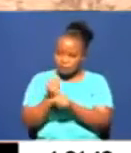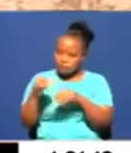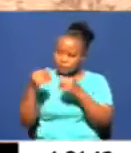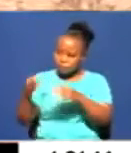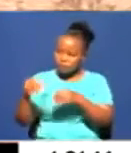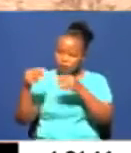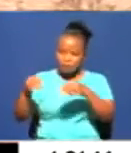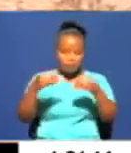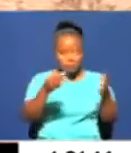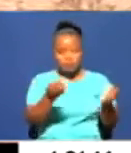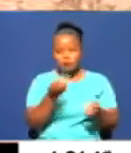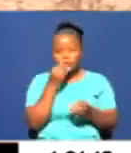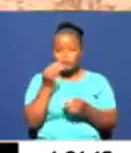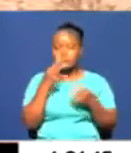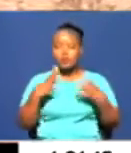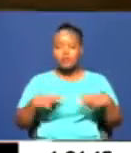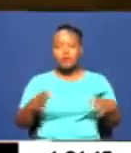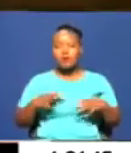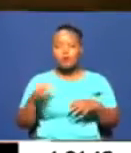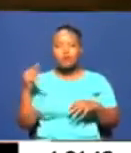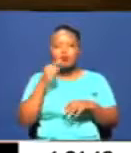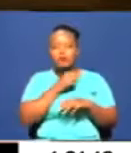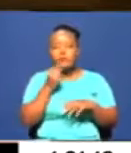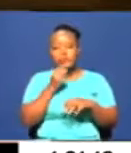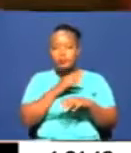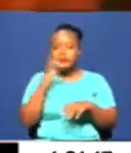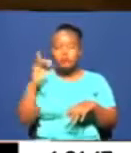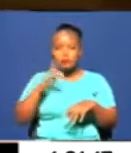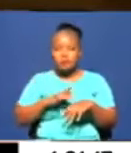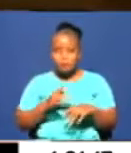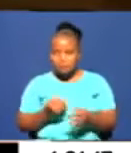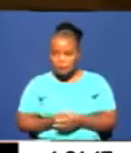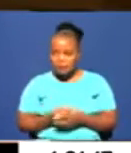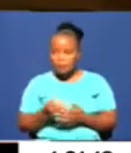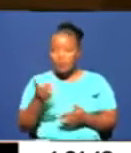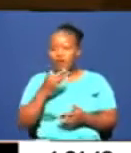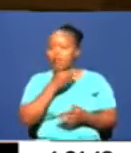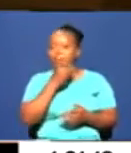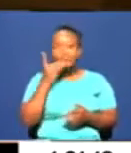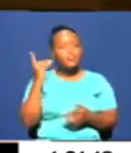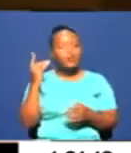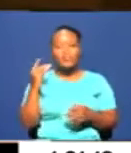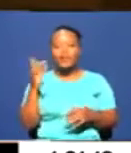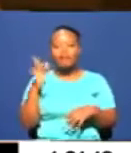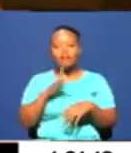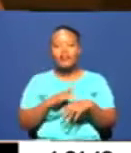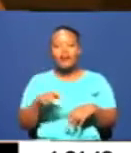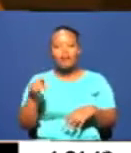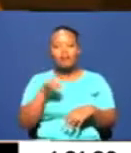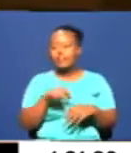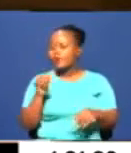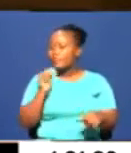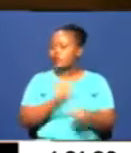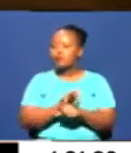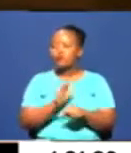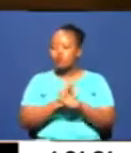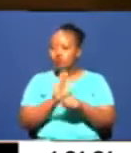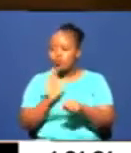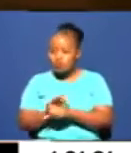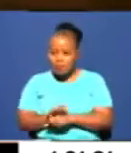those badly hit by the calamity. Ukame imegonga tena sisi kupita hata zaidi, mpaka